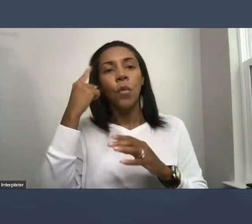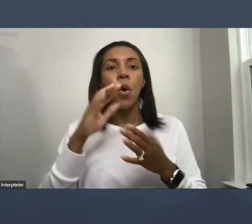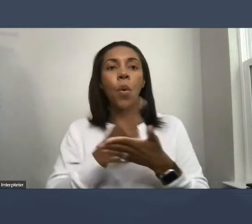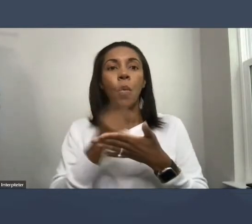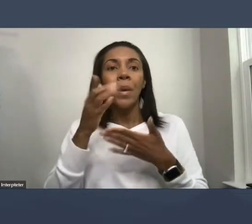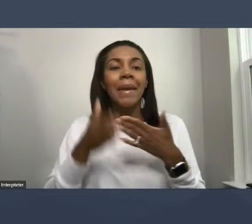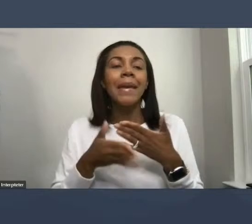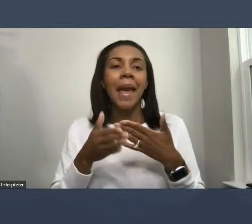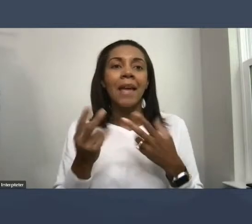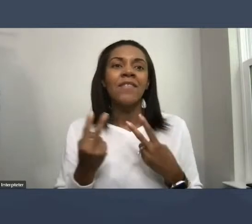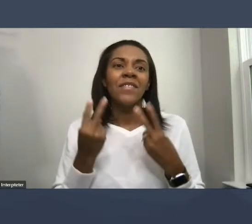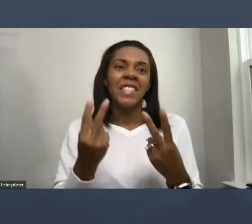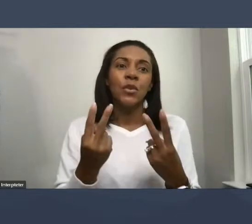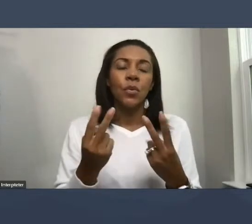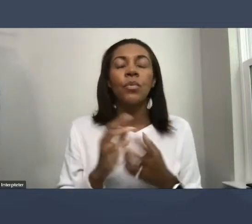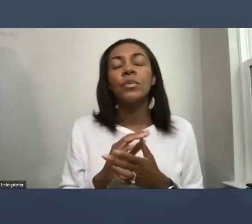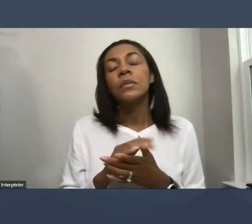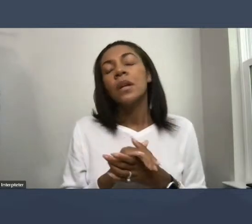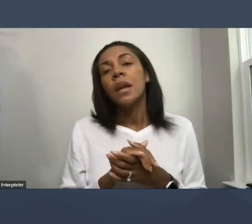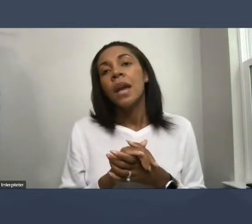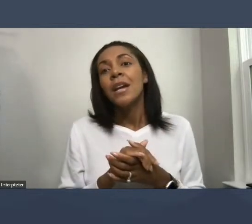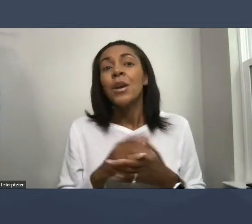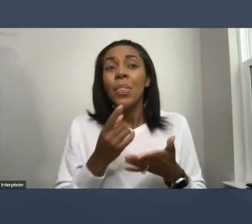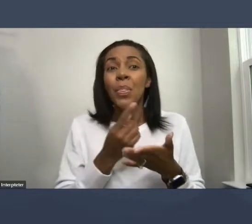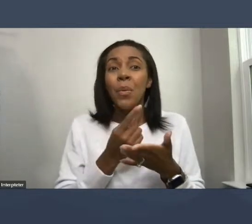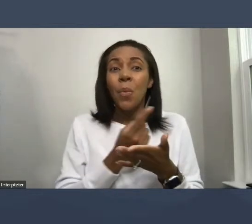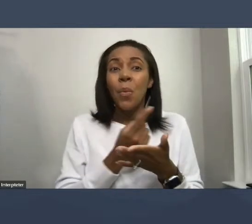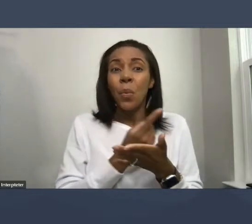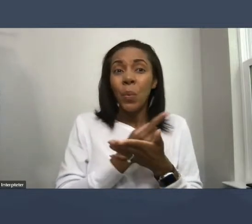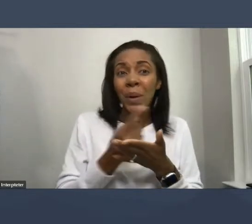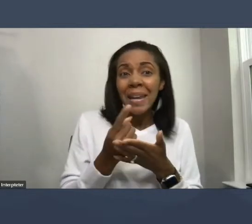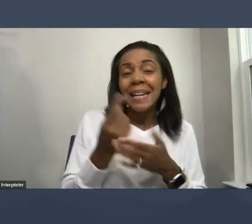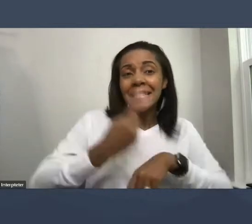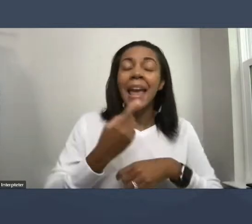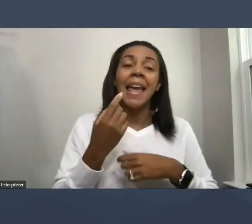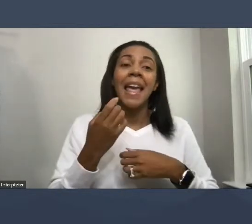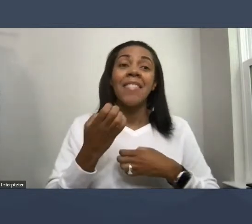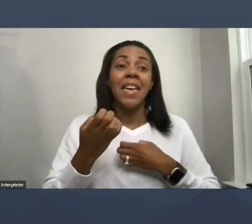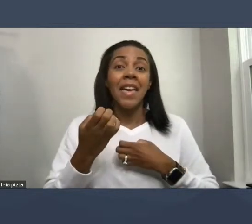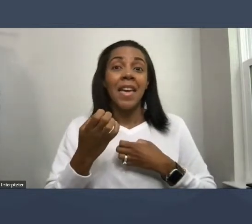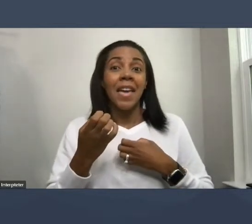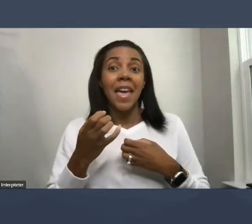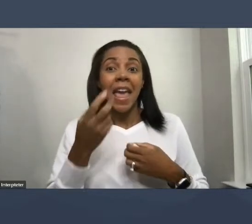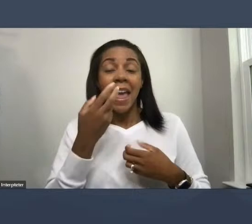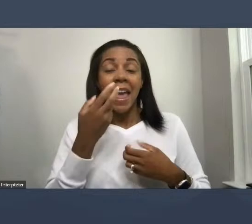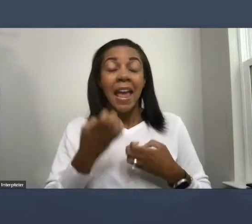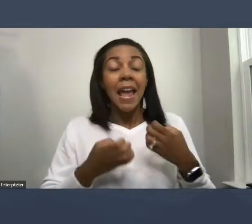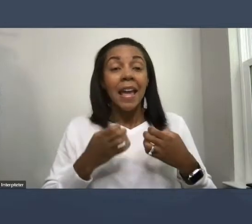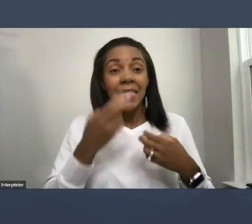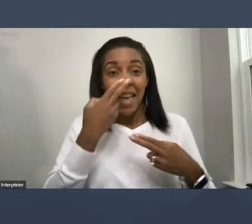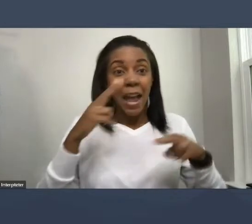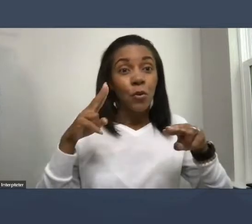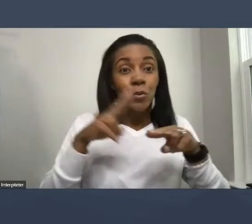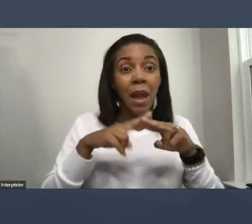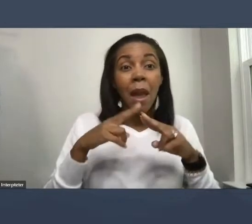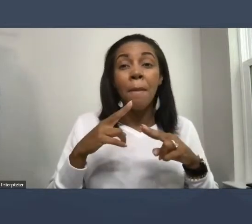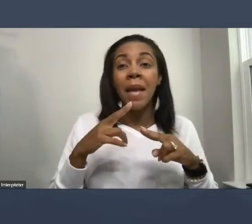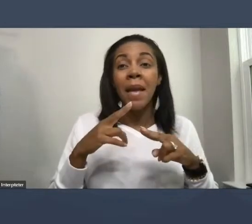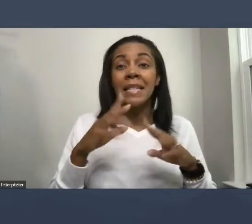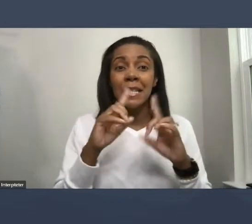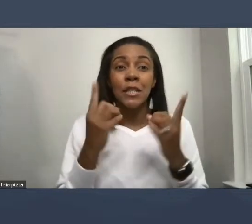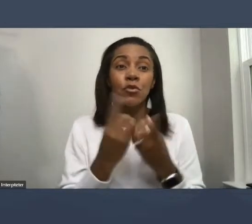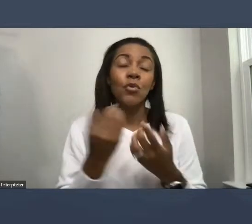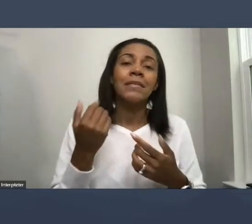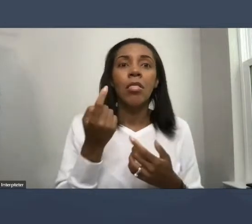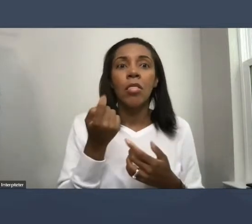During the week, we have a higher rate, and in the entertainment district, we have a higher rate that goes longer. But those slots that